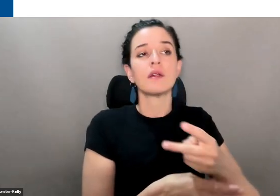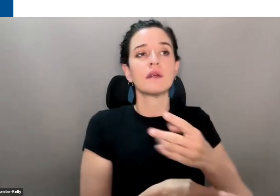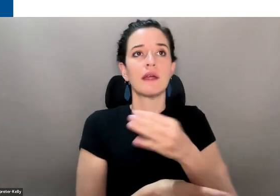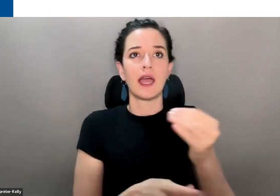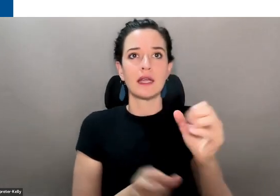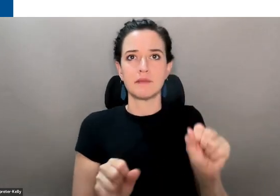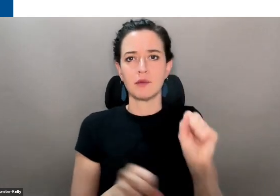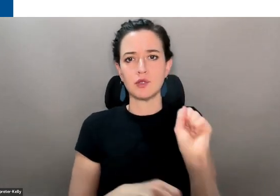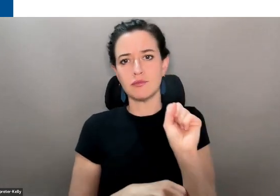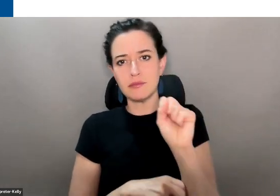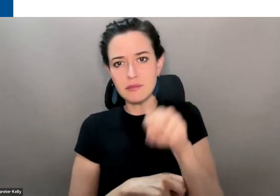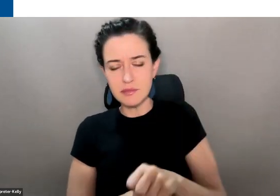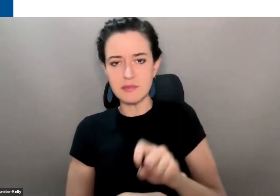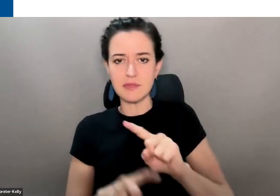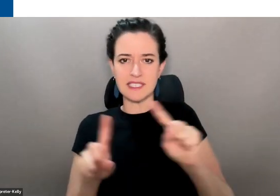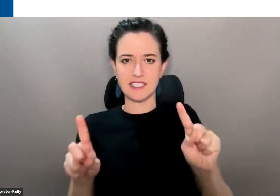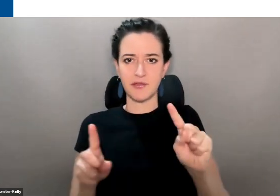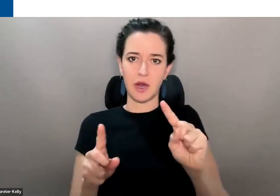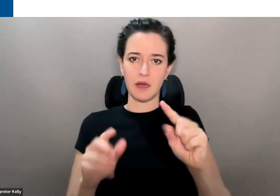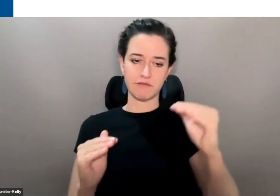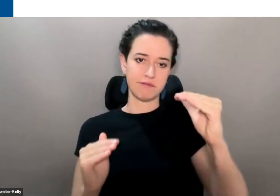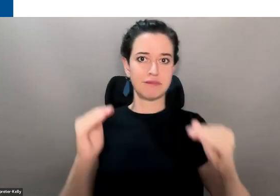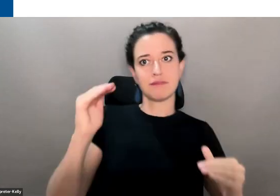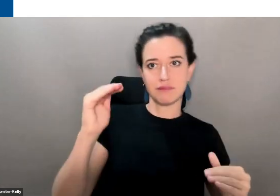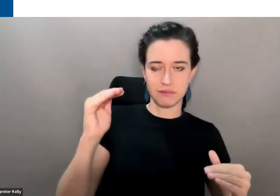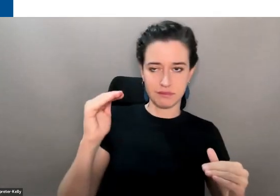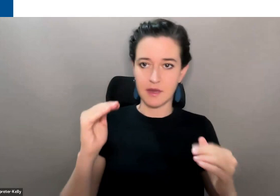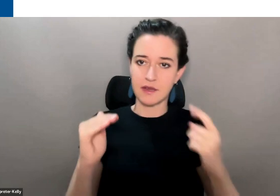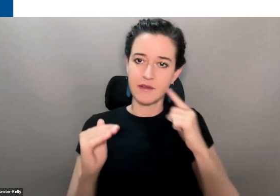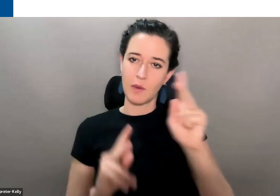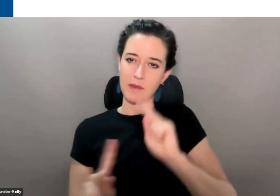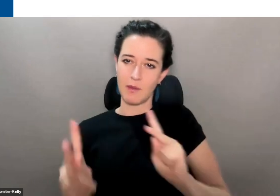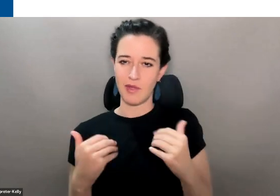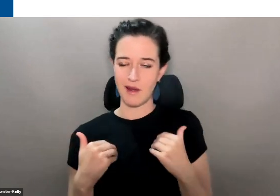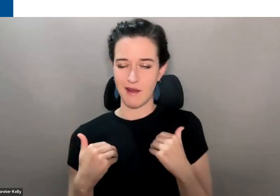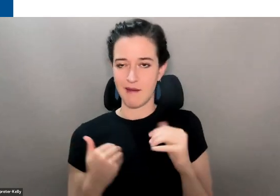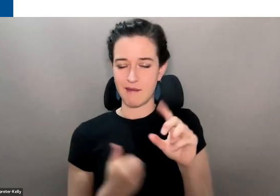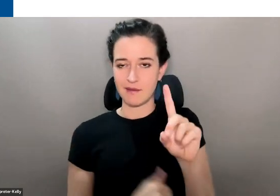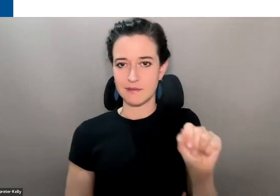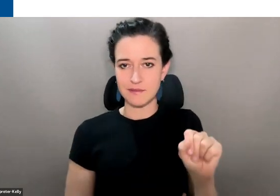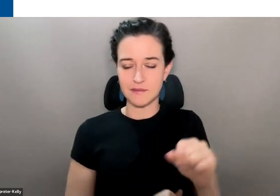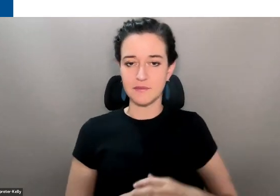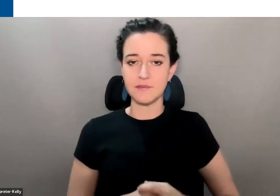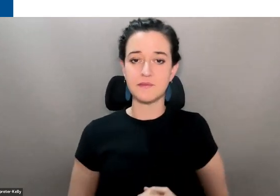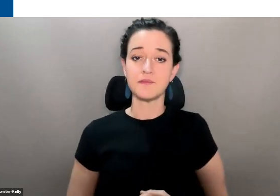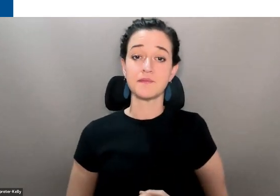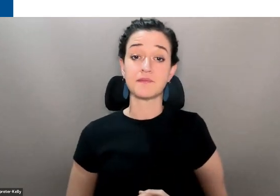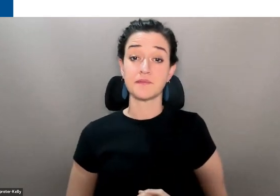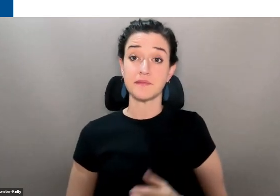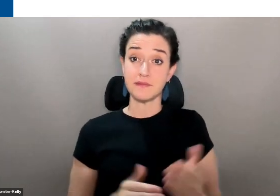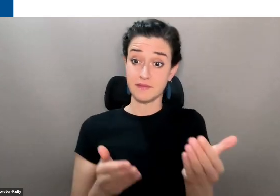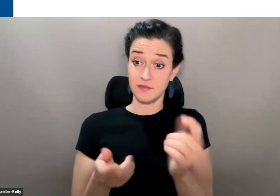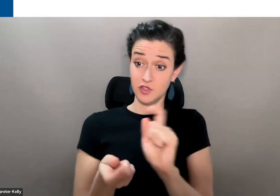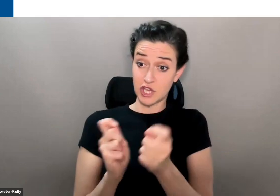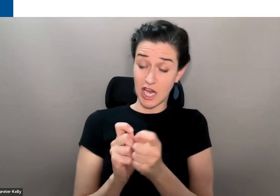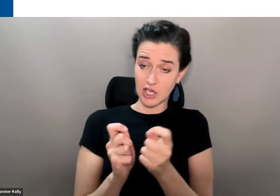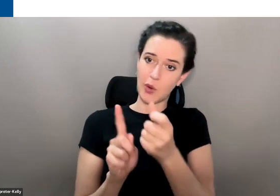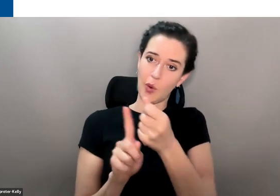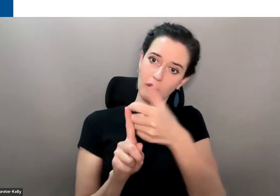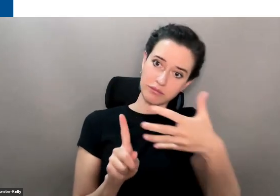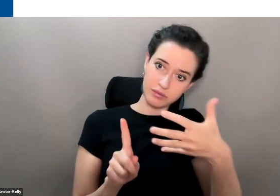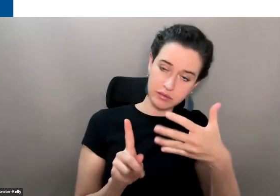disparities experienced by people with disabilities. Updating this rule has been a top priority for the